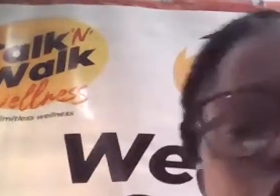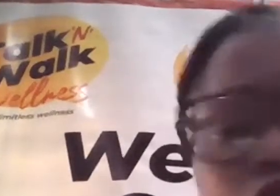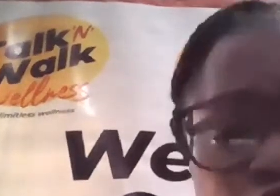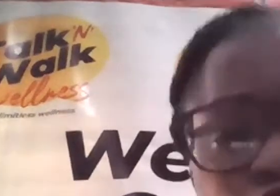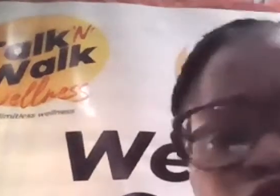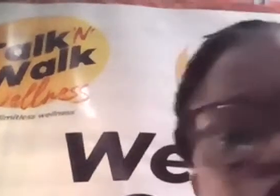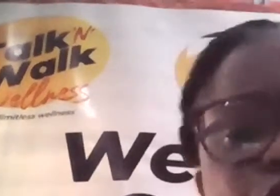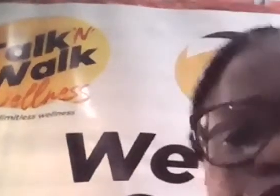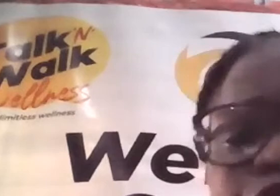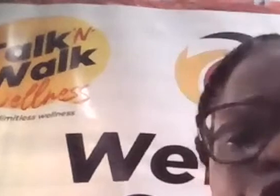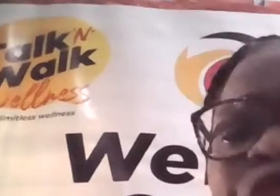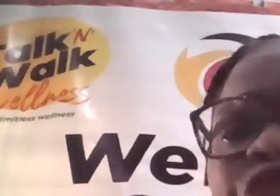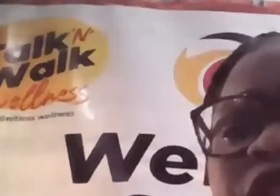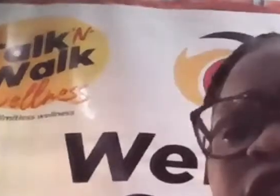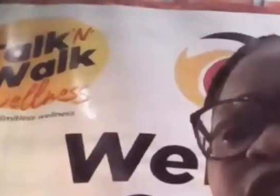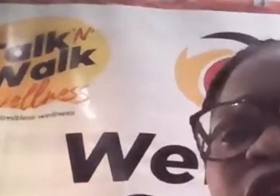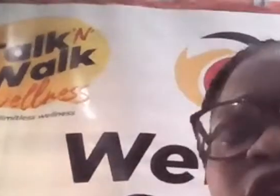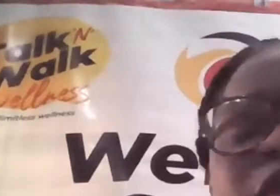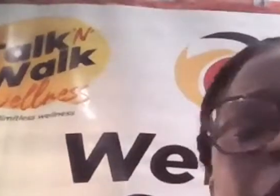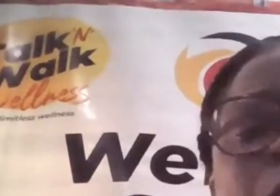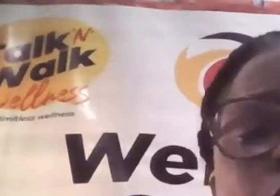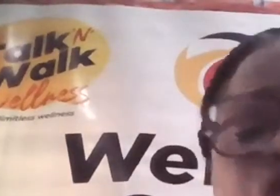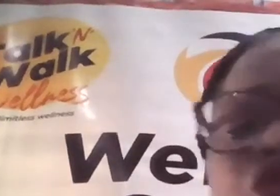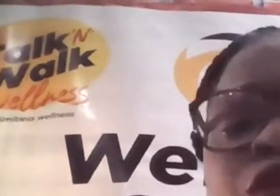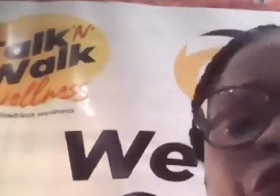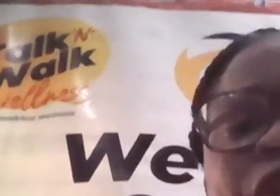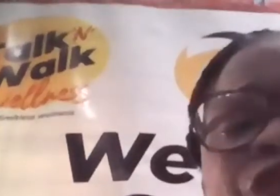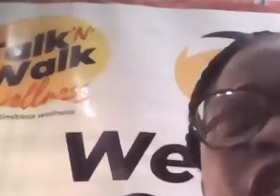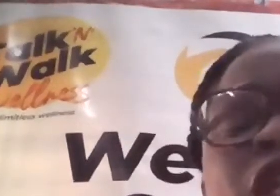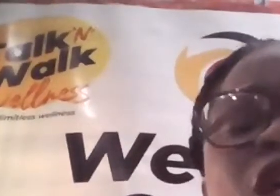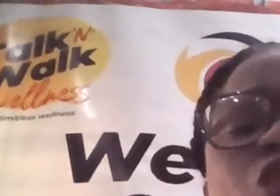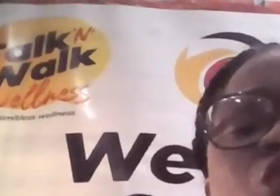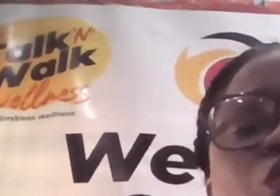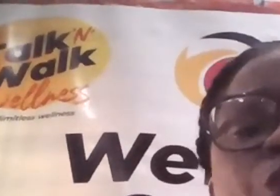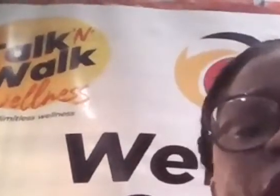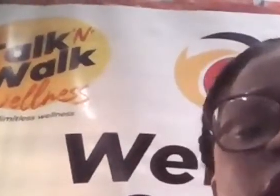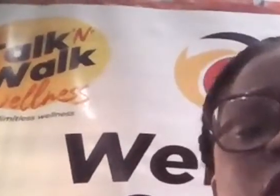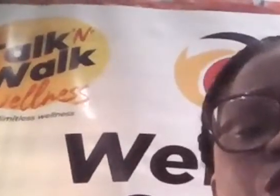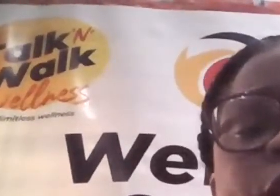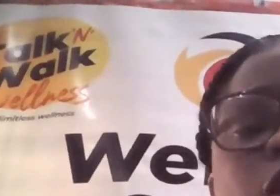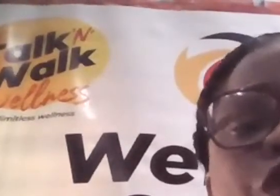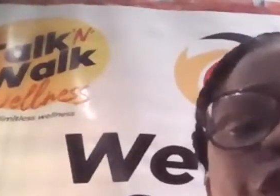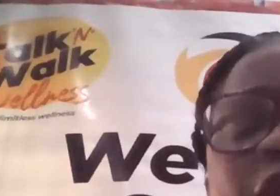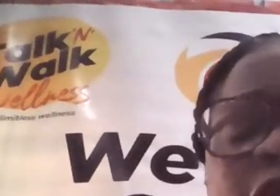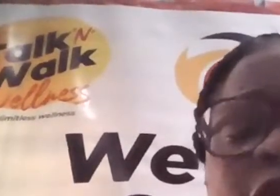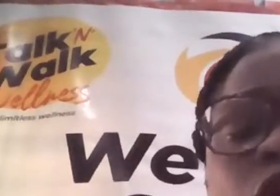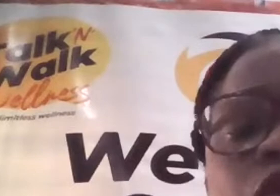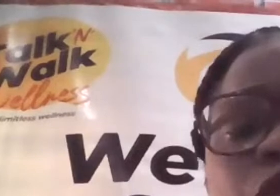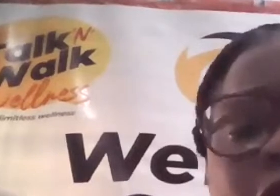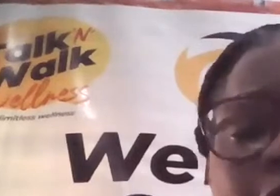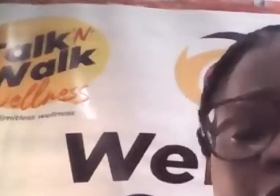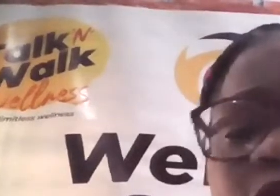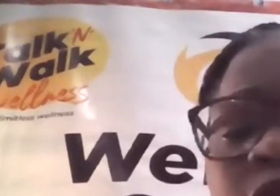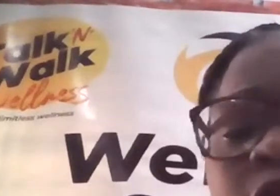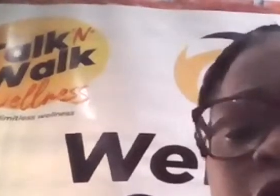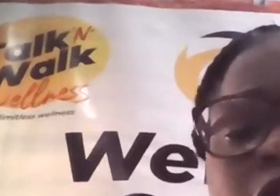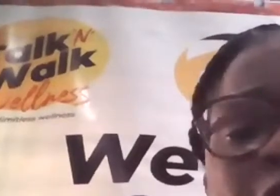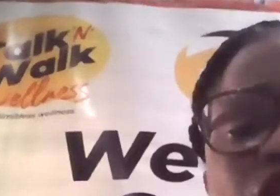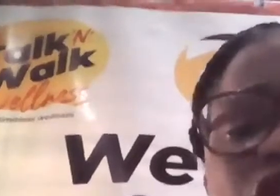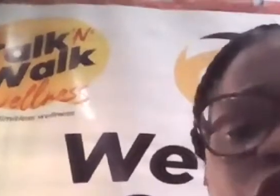used to use salt for everything. My mom used salt for everything. So when you're cooking and hot